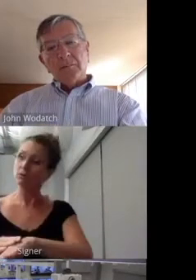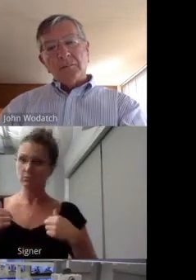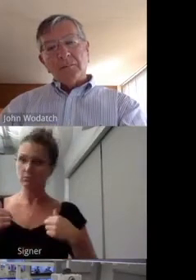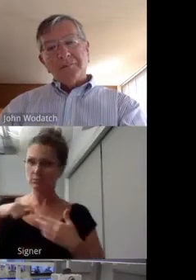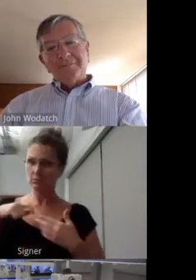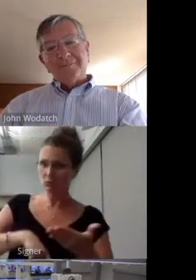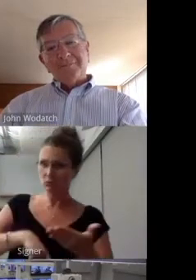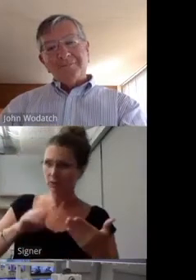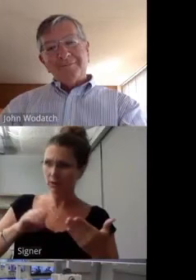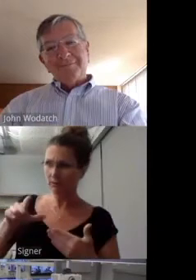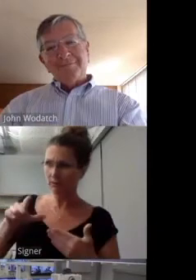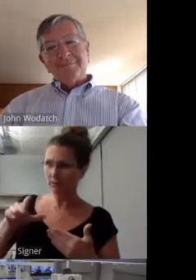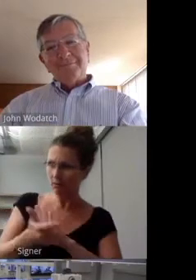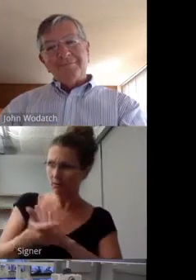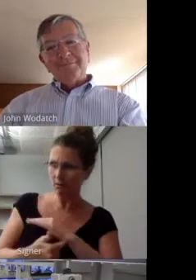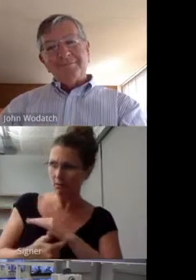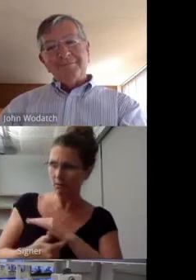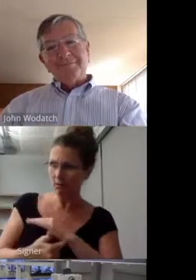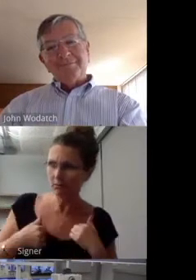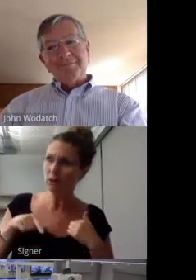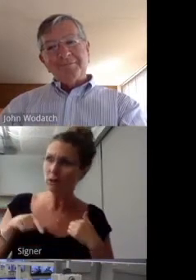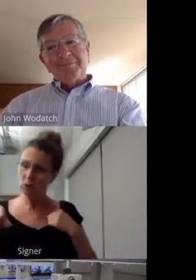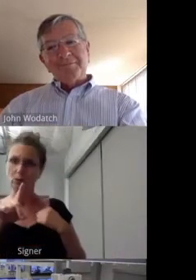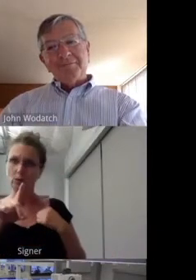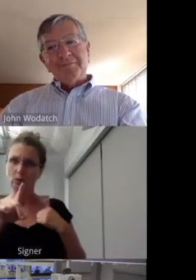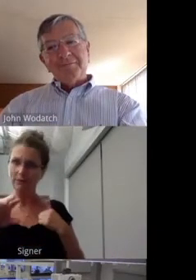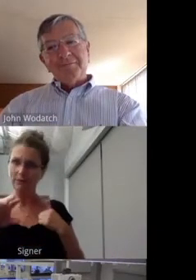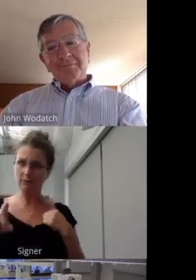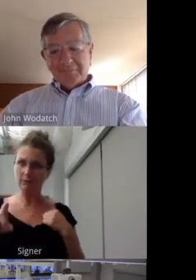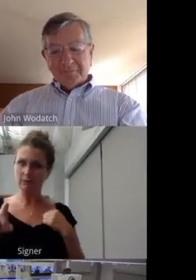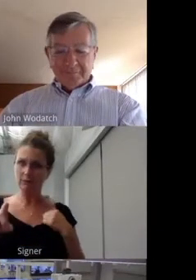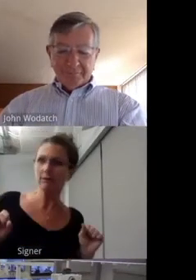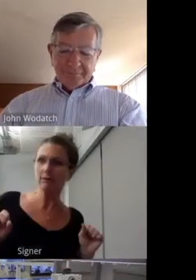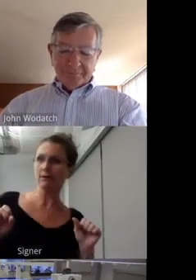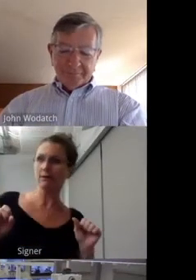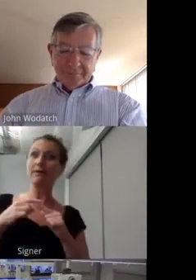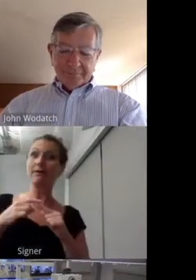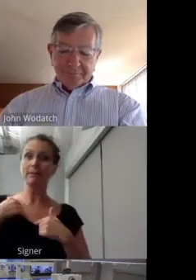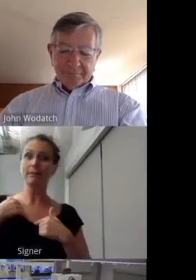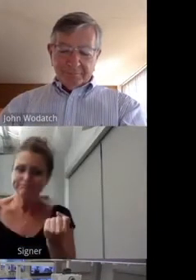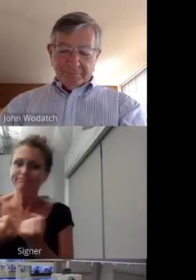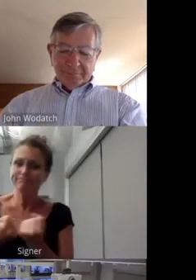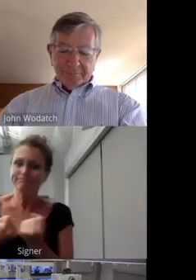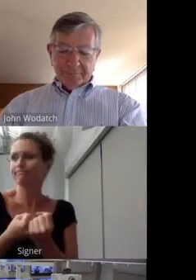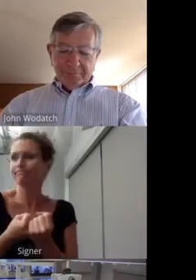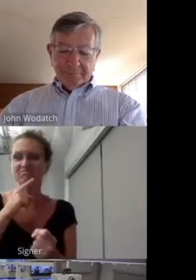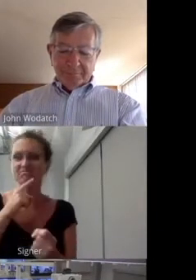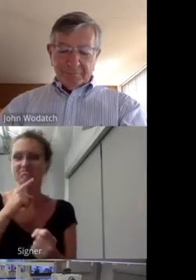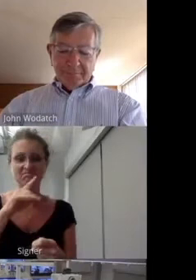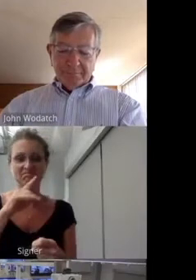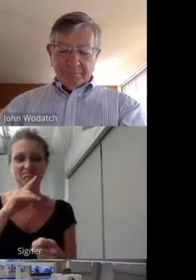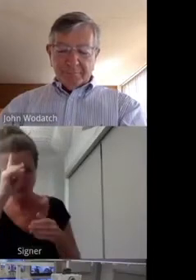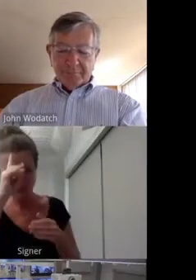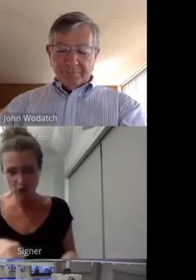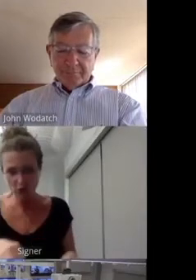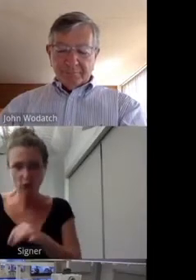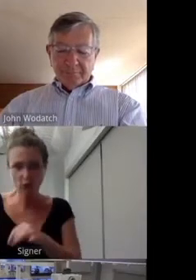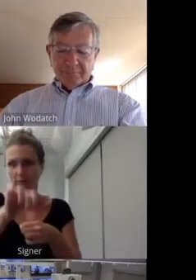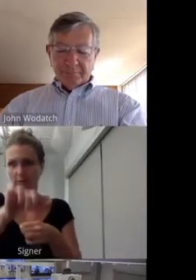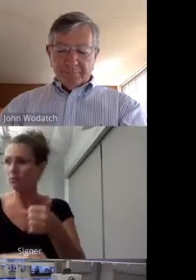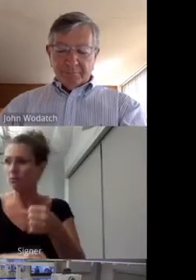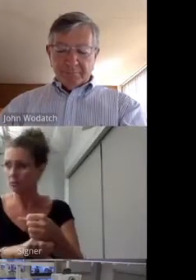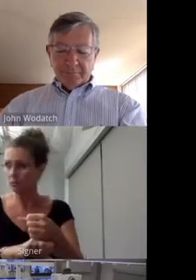promise you, I'll do whatever I have to do to get unanimous support for it. So first you start with your own. You start with your